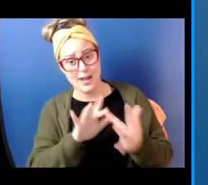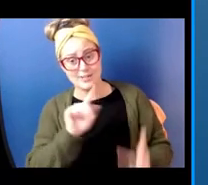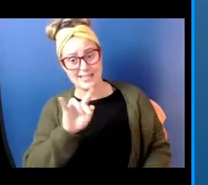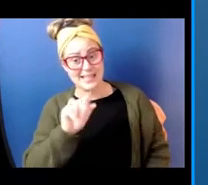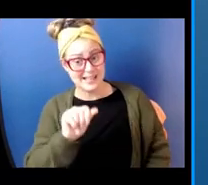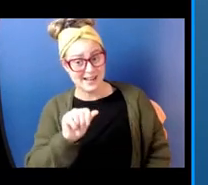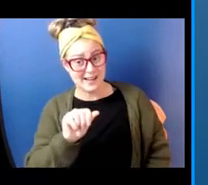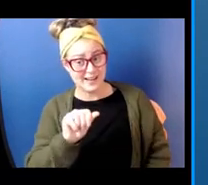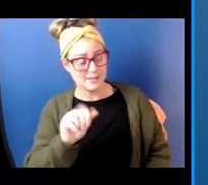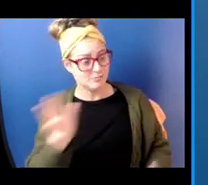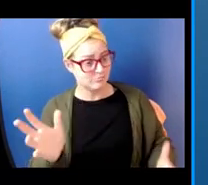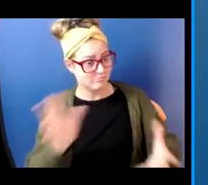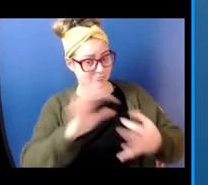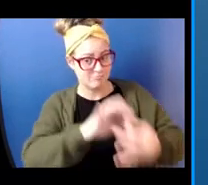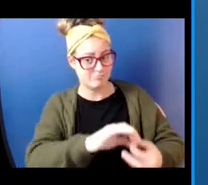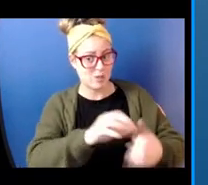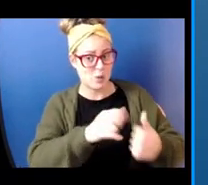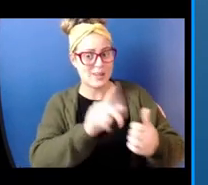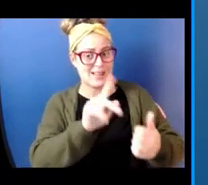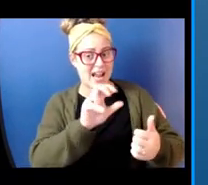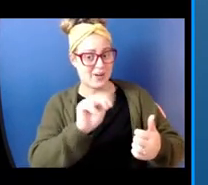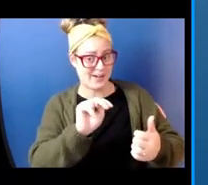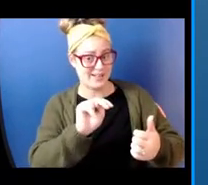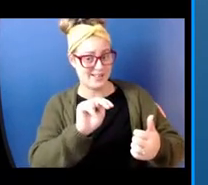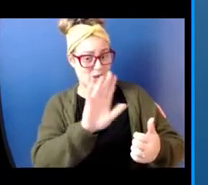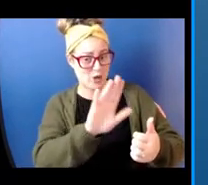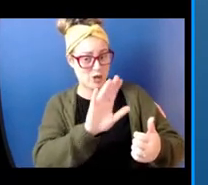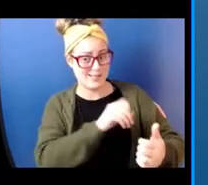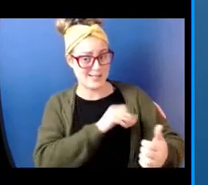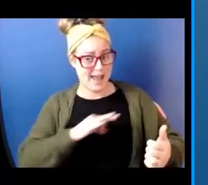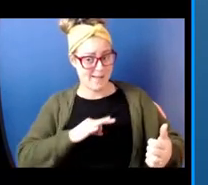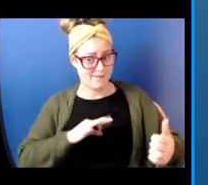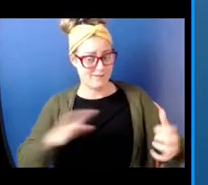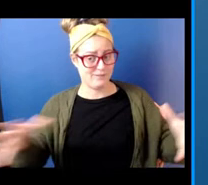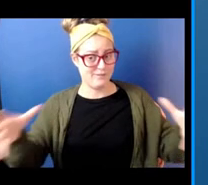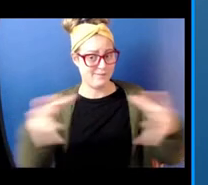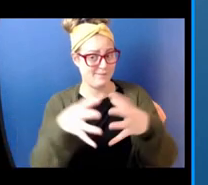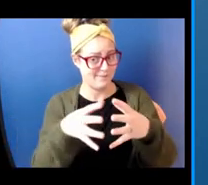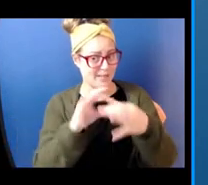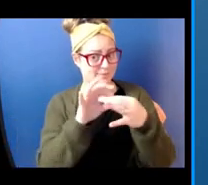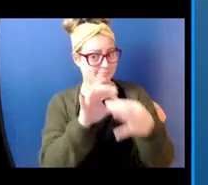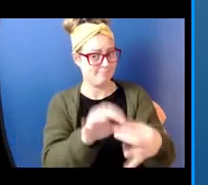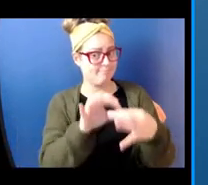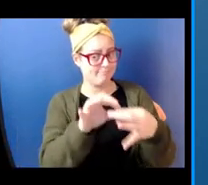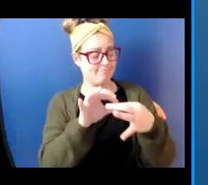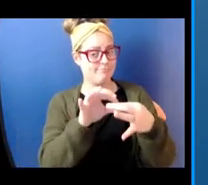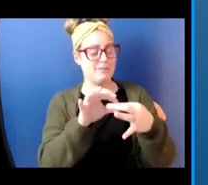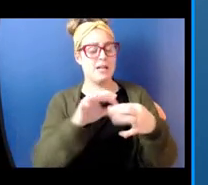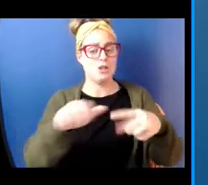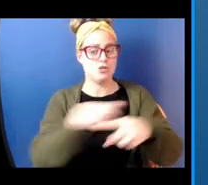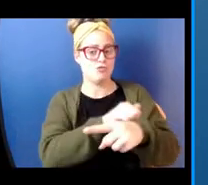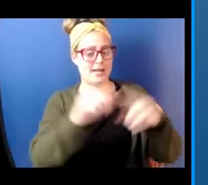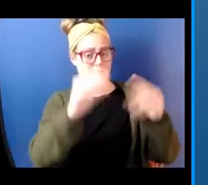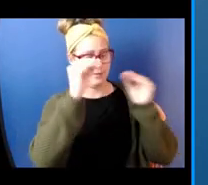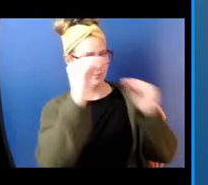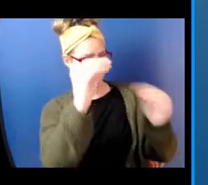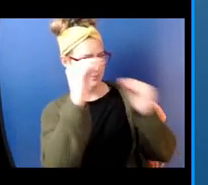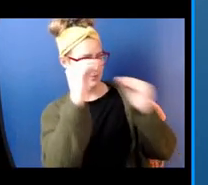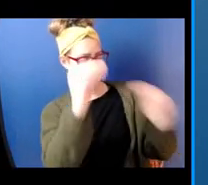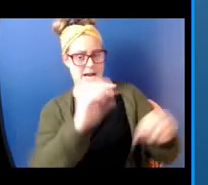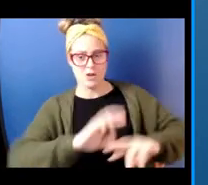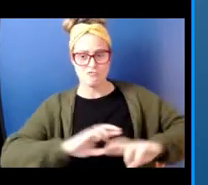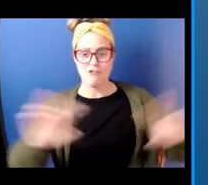with Karen's staff so that they could be trained and equipped to deal with the